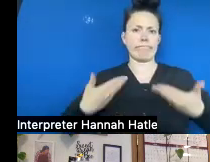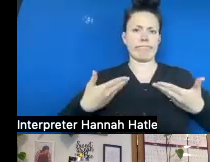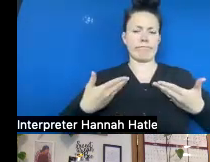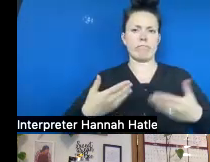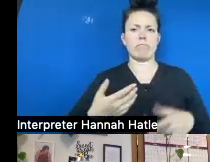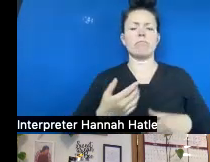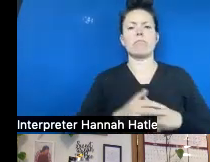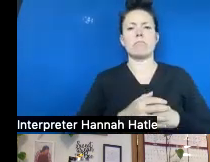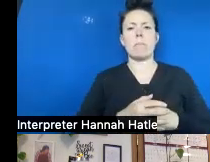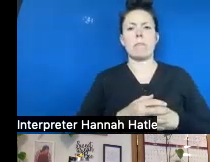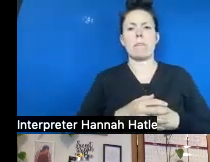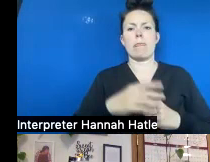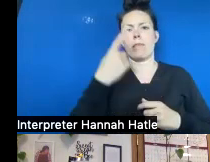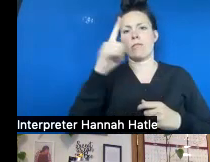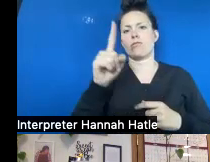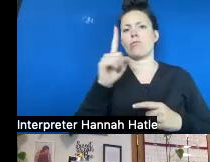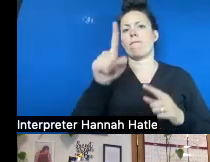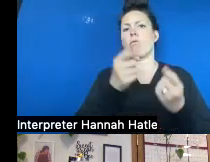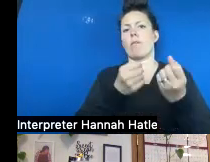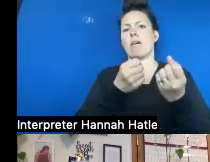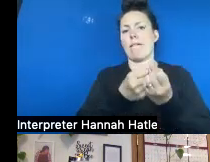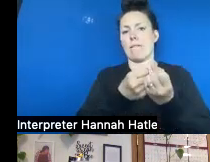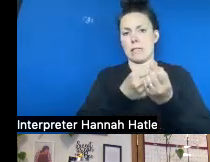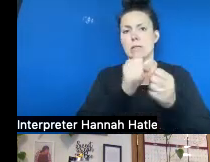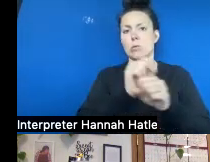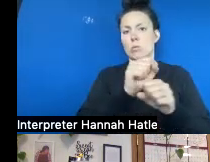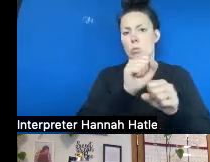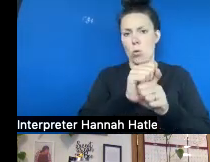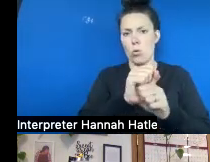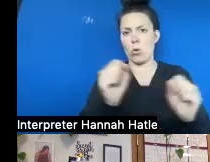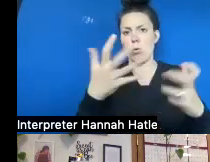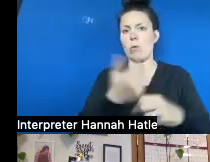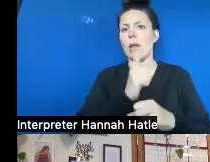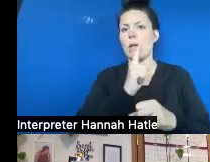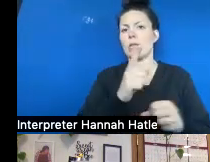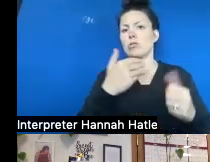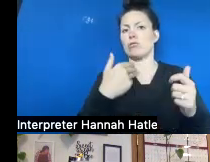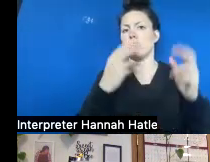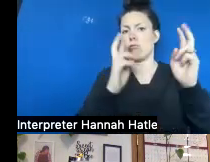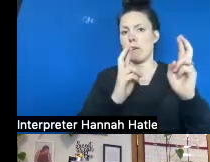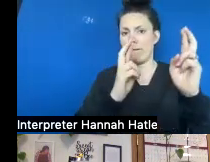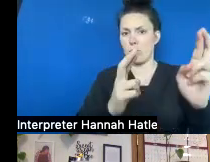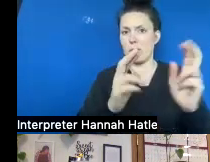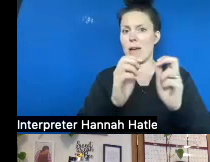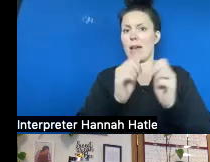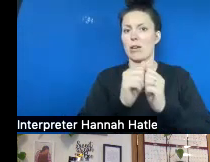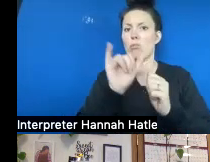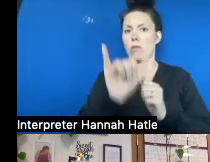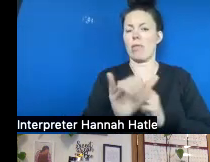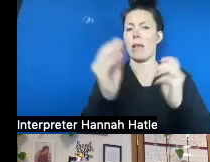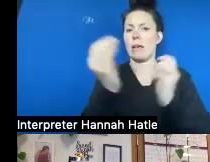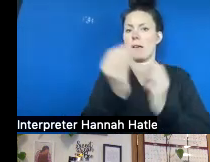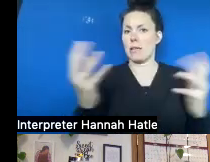but particularly for our advocacy, we want to make sure that we're being respectful of the information that they're sharing with us,